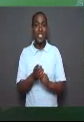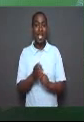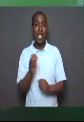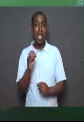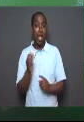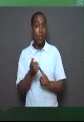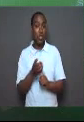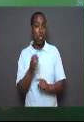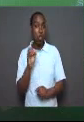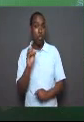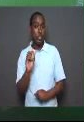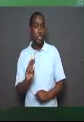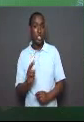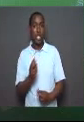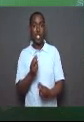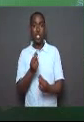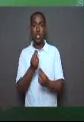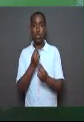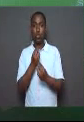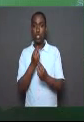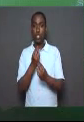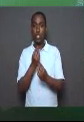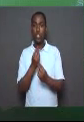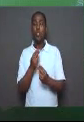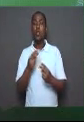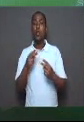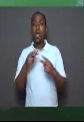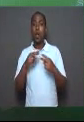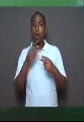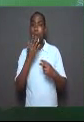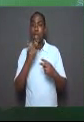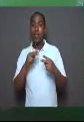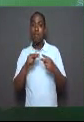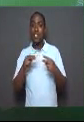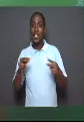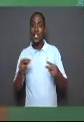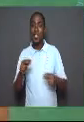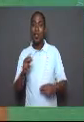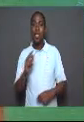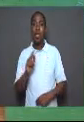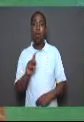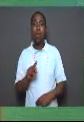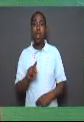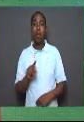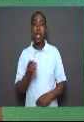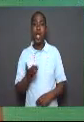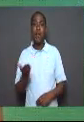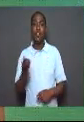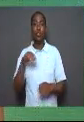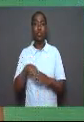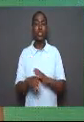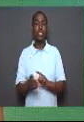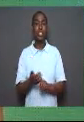and nutrients by the blood vessels in the pulp cavity. The teeth